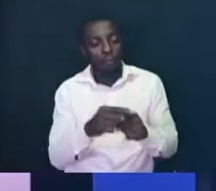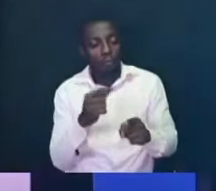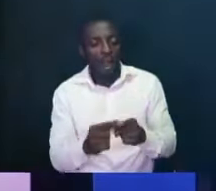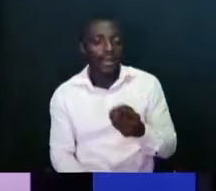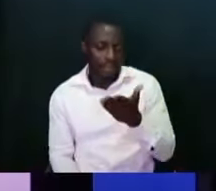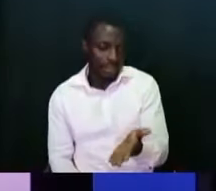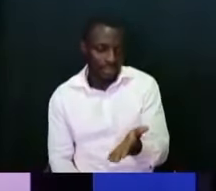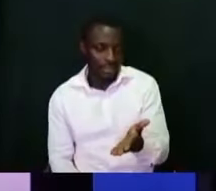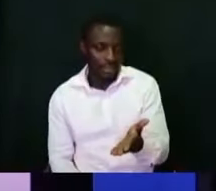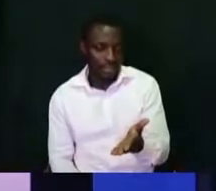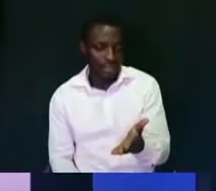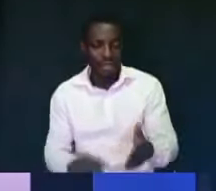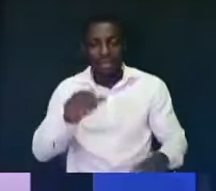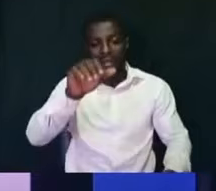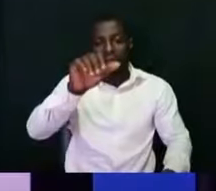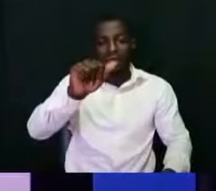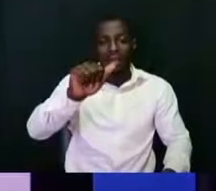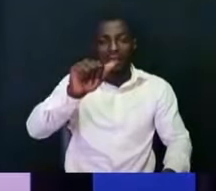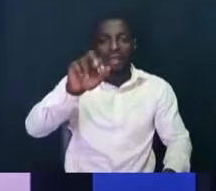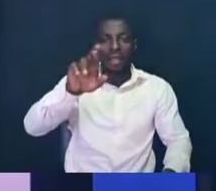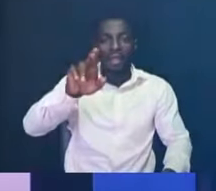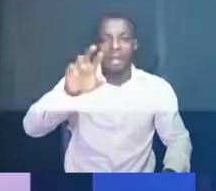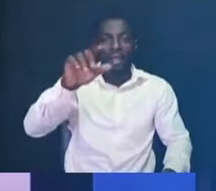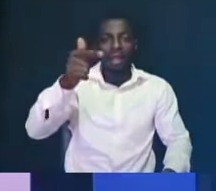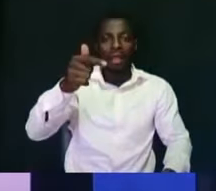word, arguing persuasively. So I